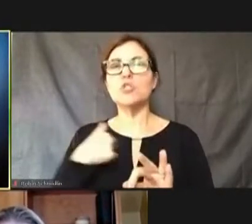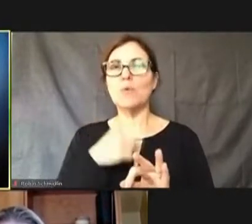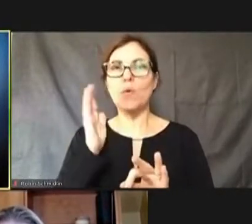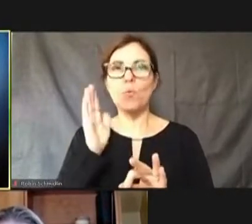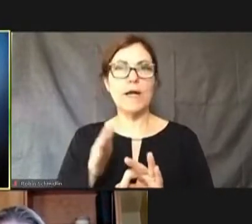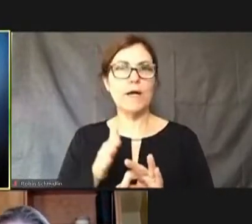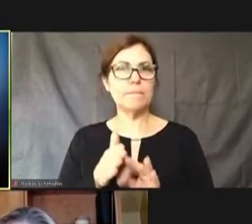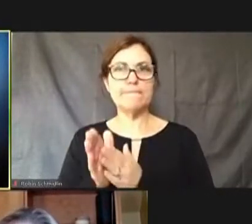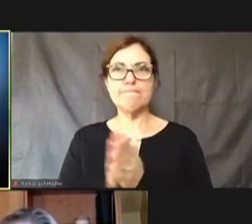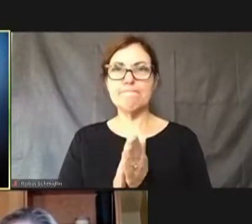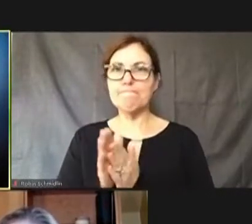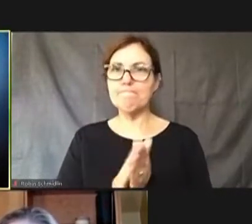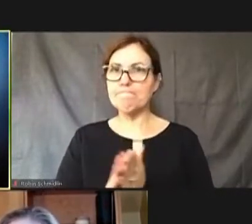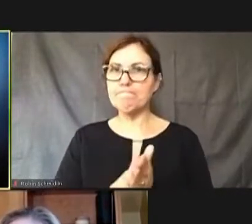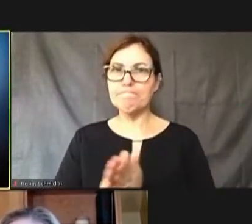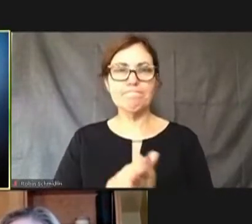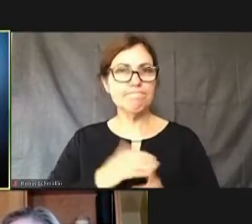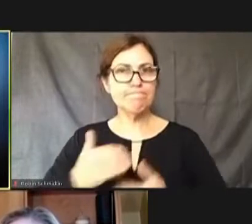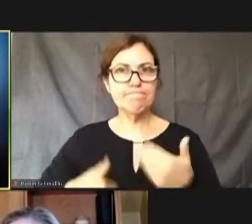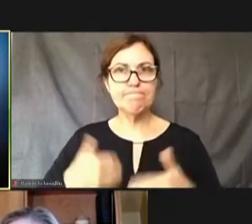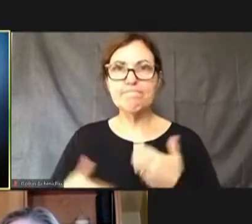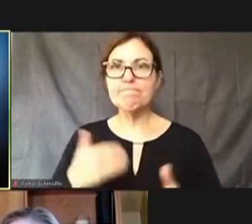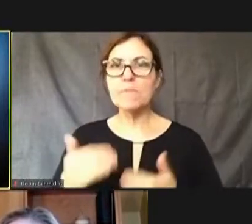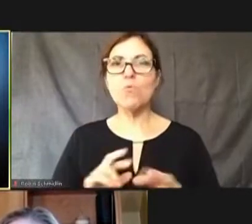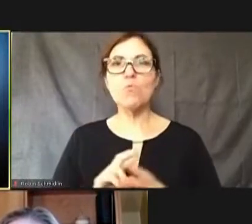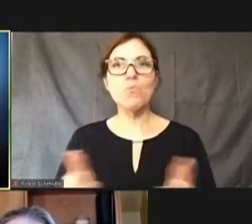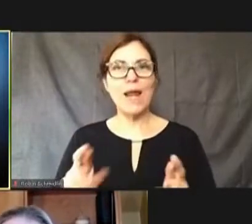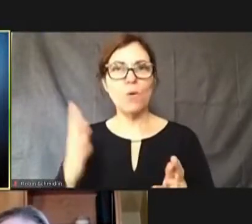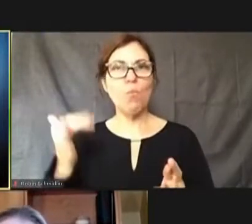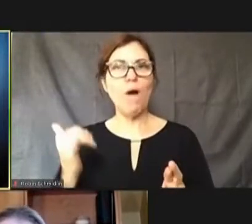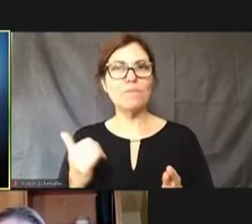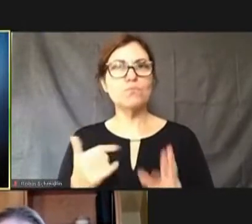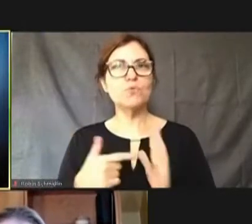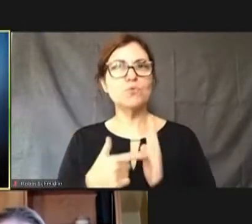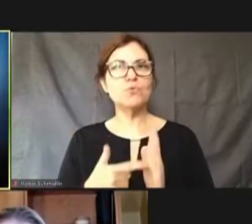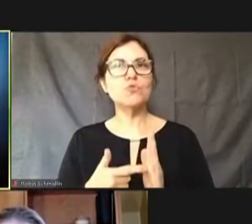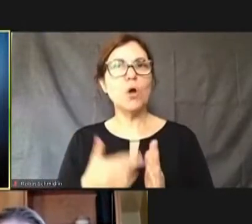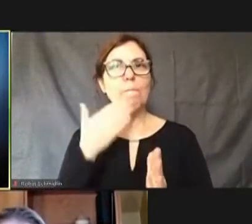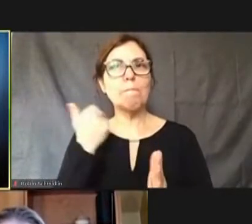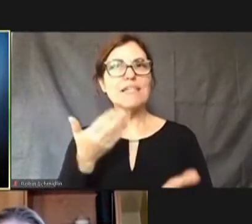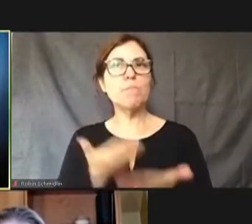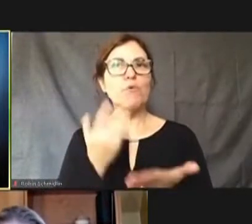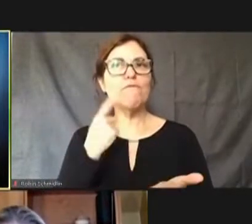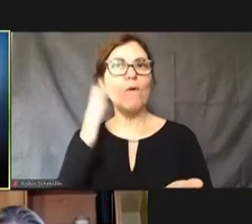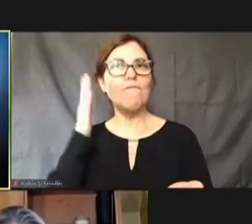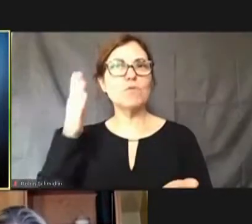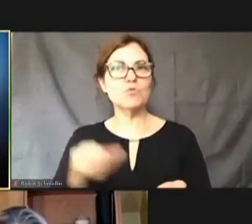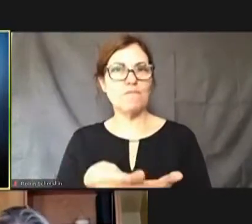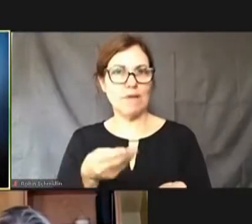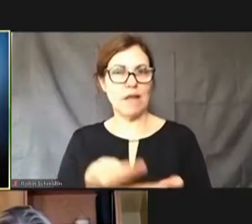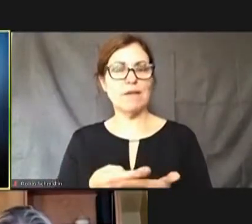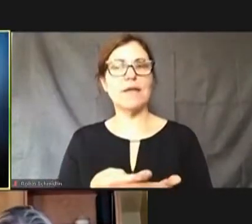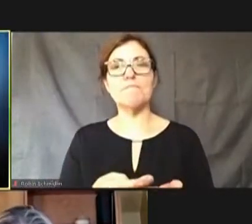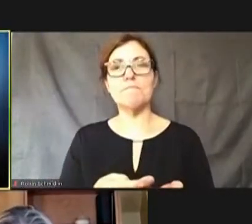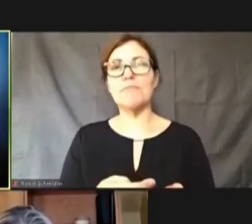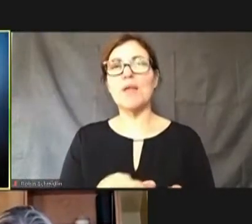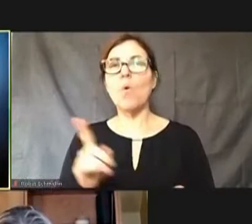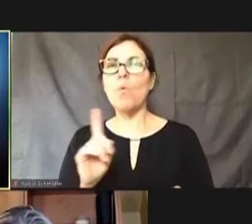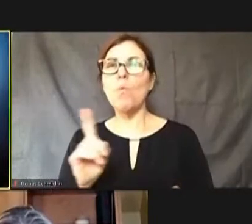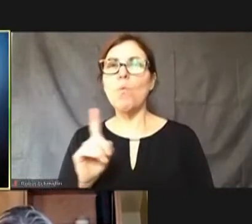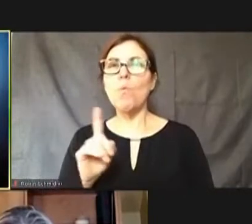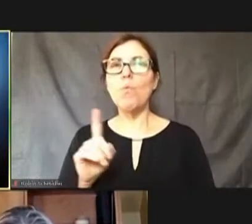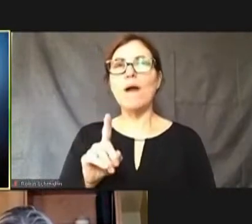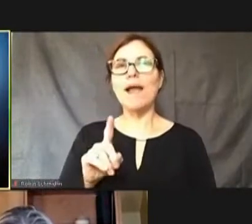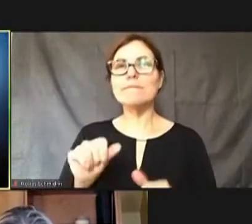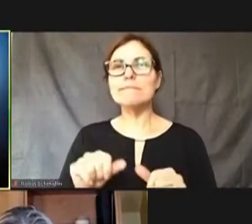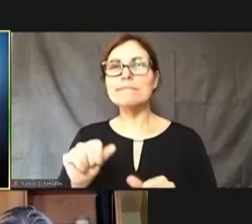it to its best use to make the case for future areas of funding. Where we have a little bit of a question mark on timeline is exactly how